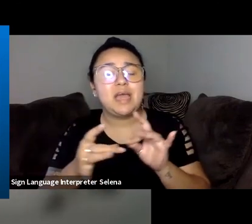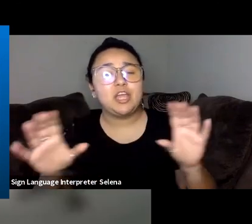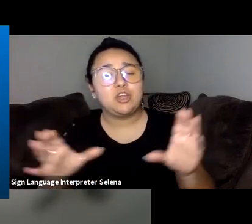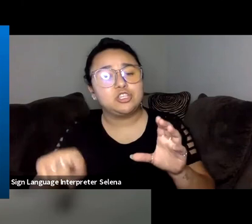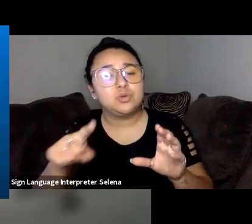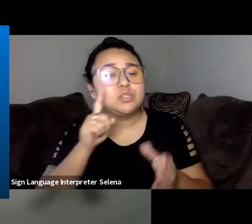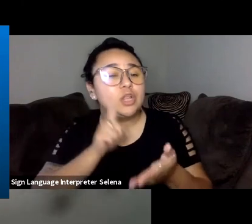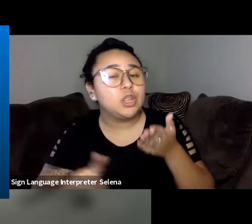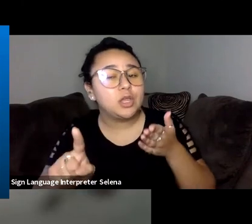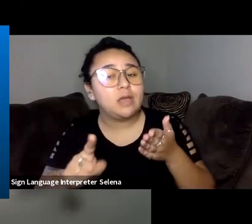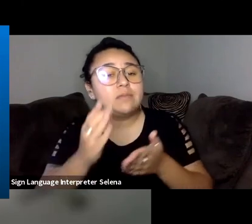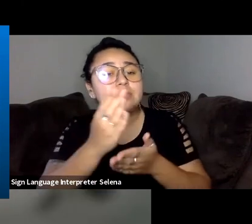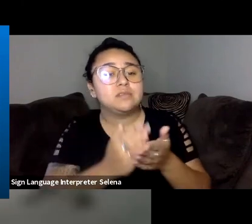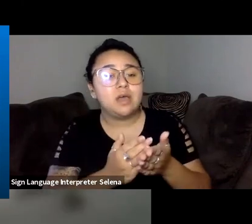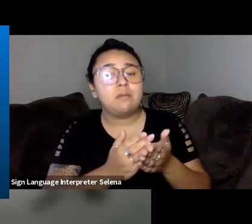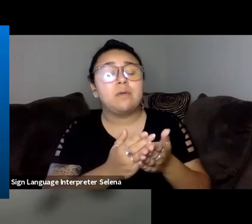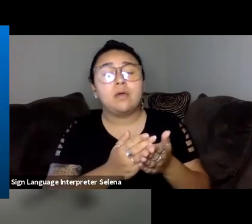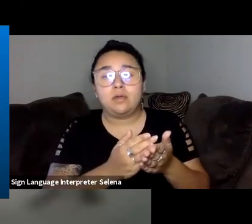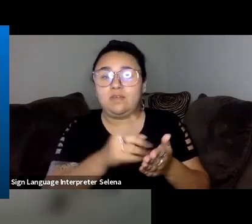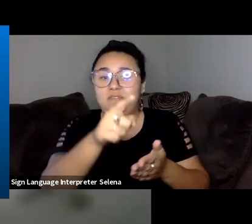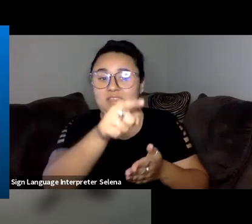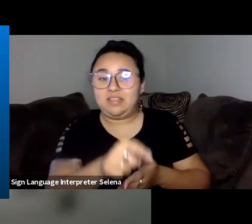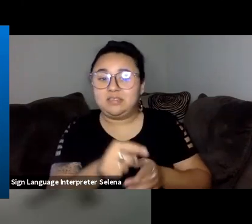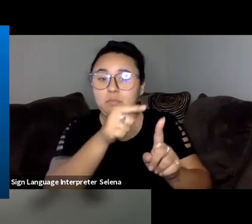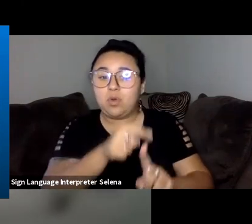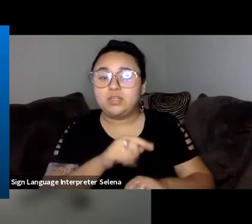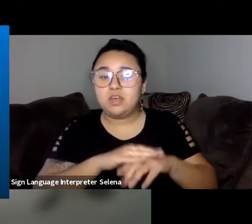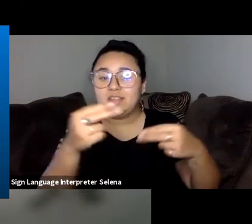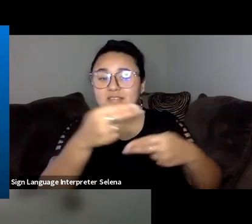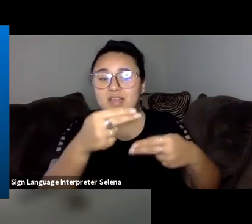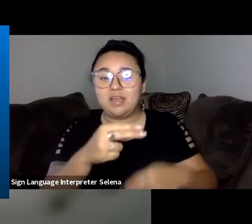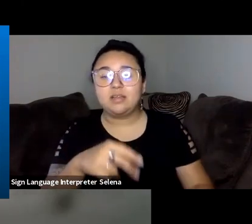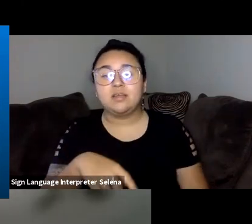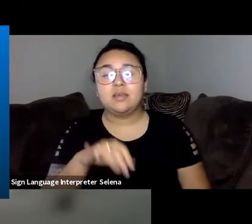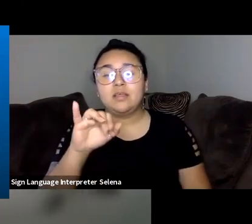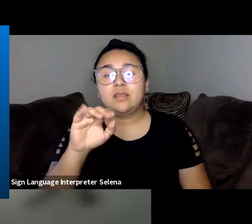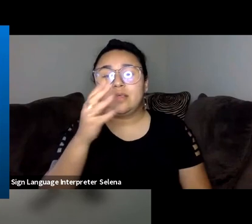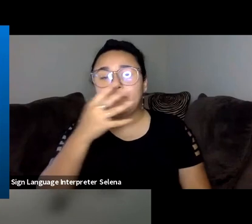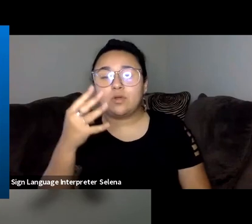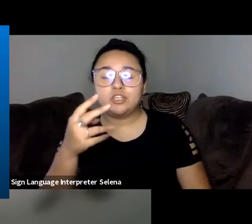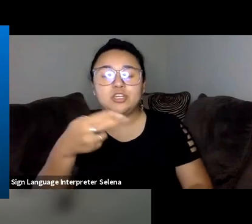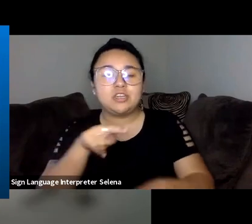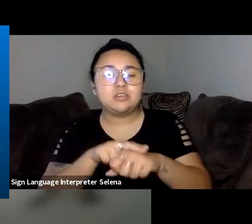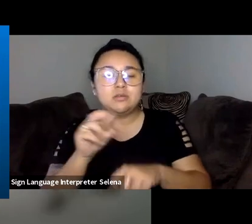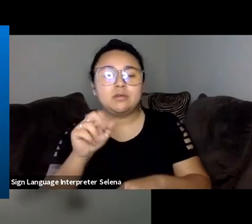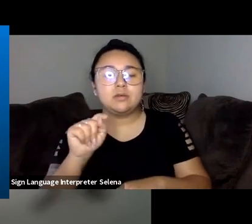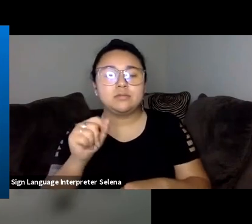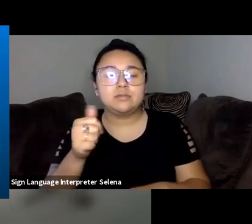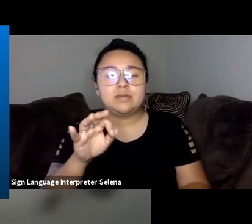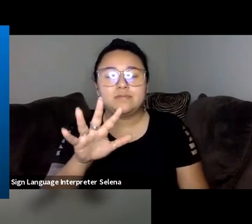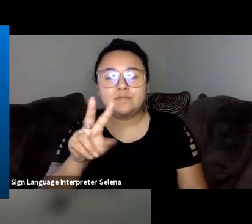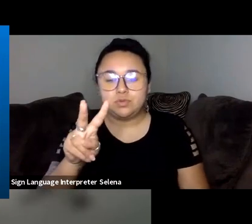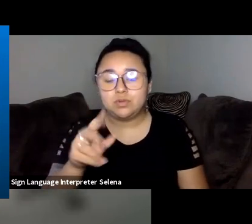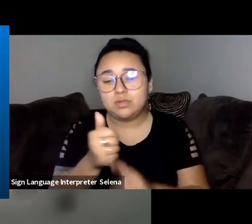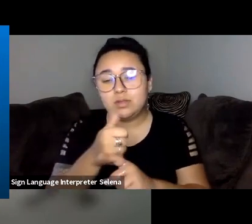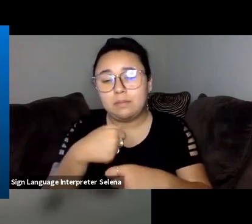all to look up some of the things that are on your screen right now. The Immigration and Naturalization Act of 1952, which